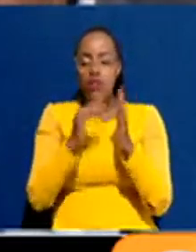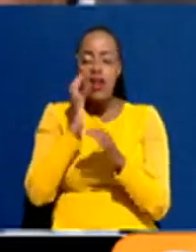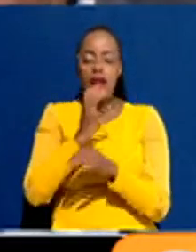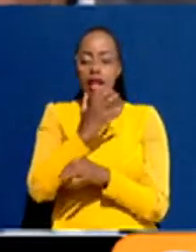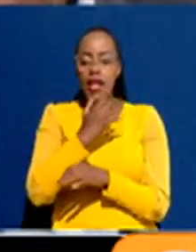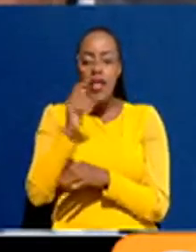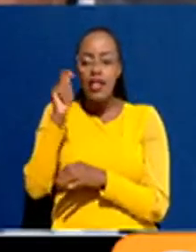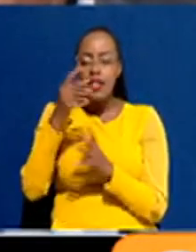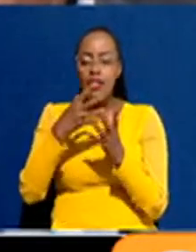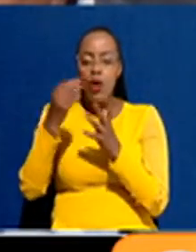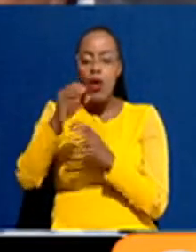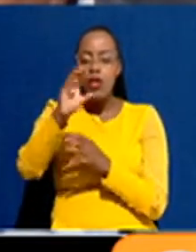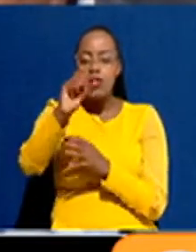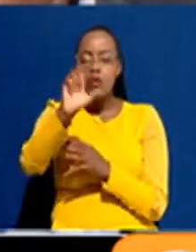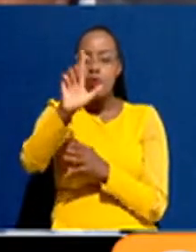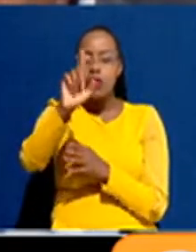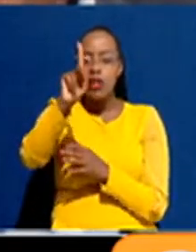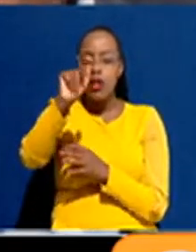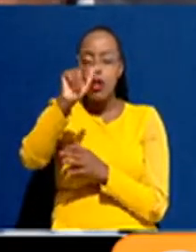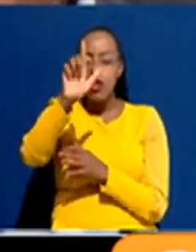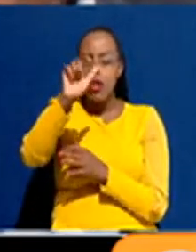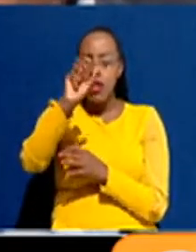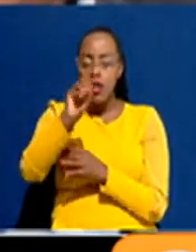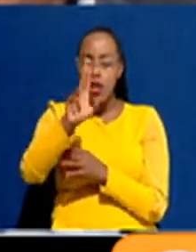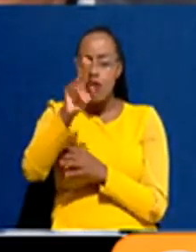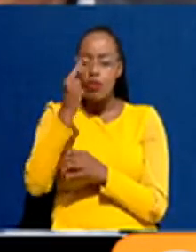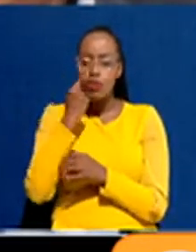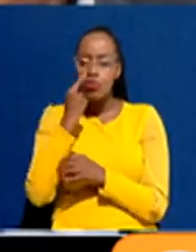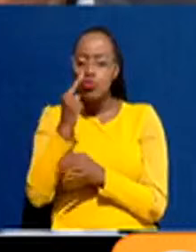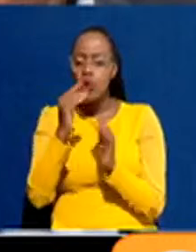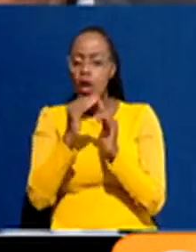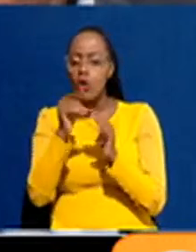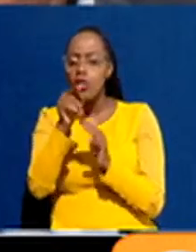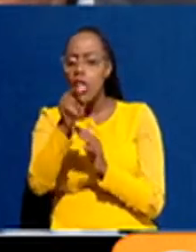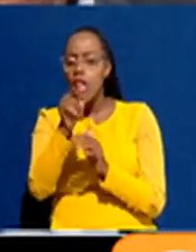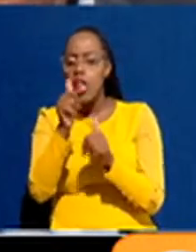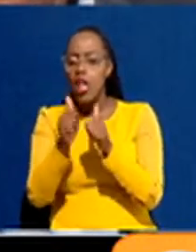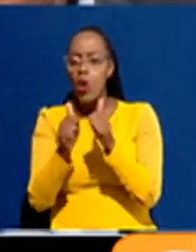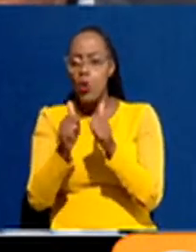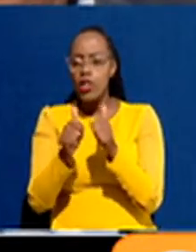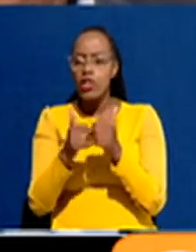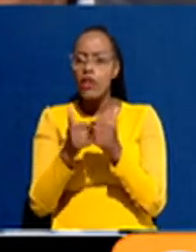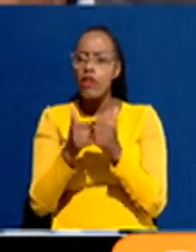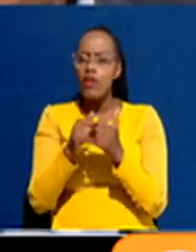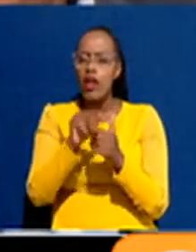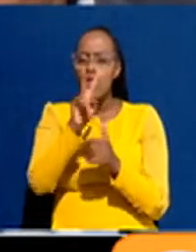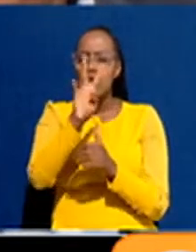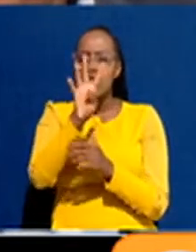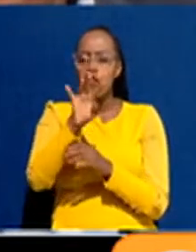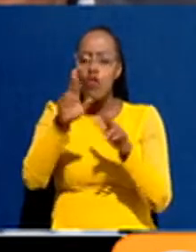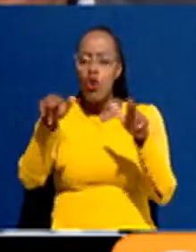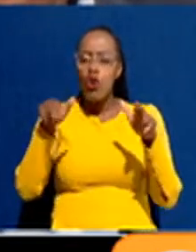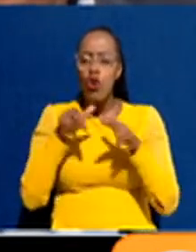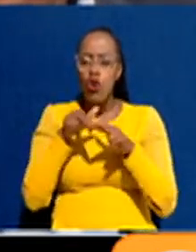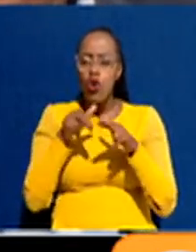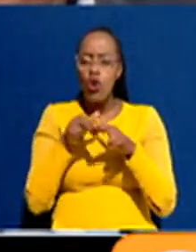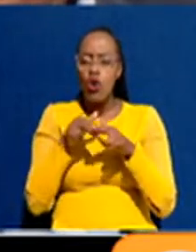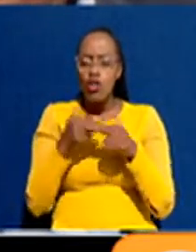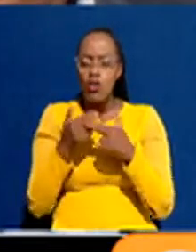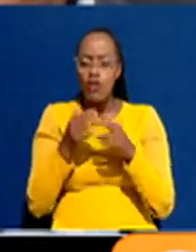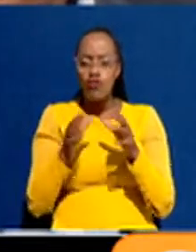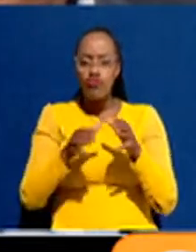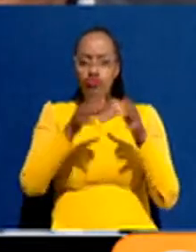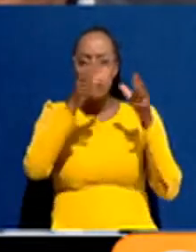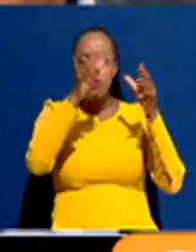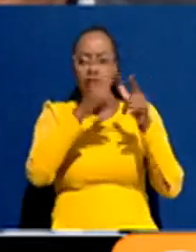to Olkalau and saw a house that had, I think, 24 rooms and many chimneys. And he